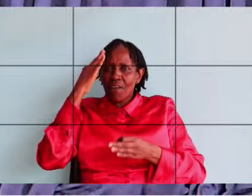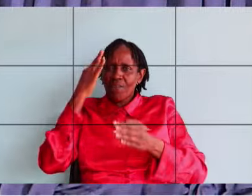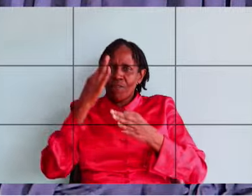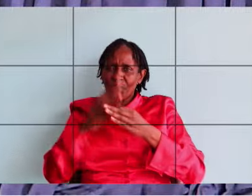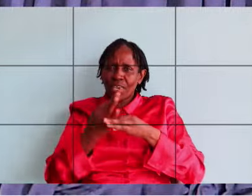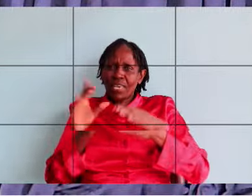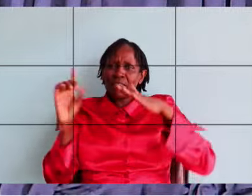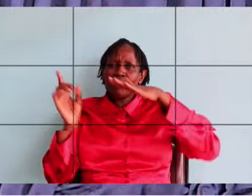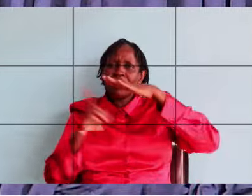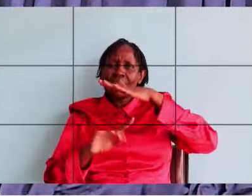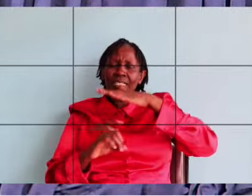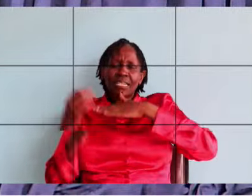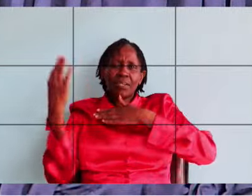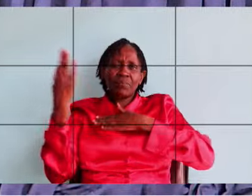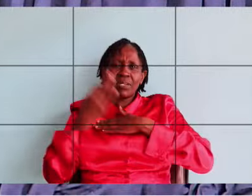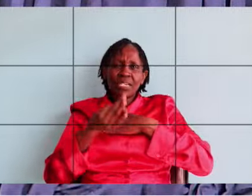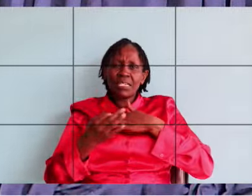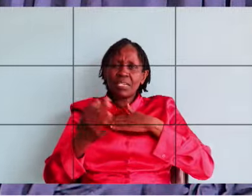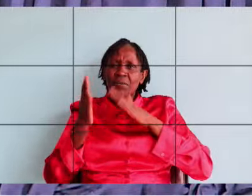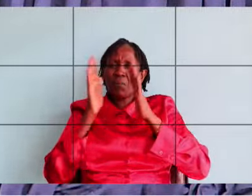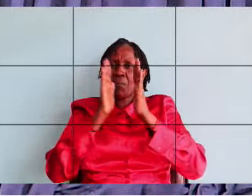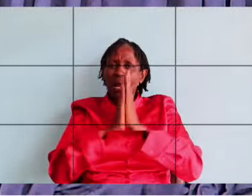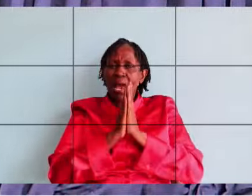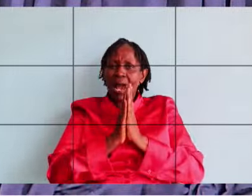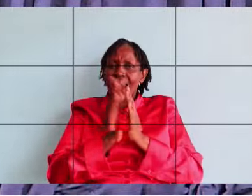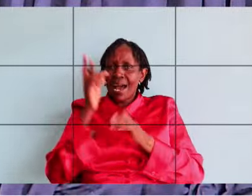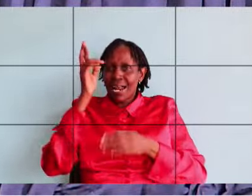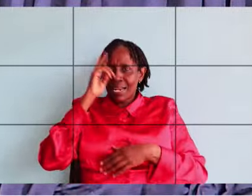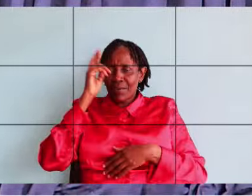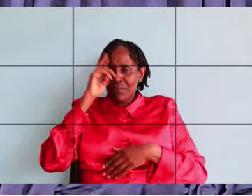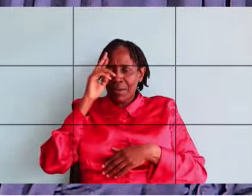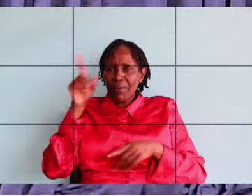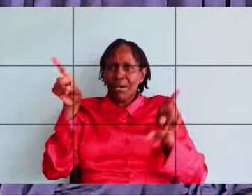in preaching, in prayer, remember